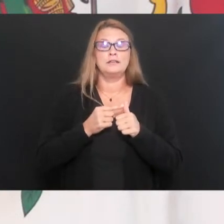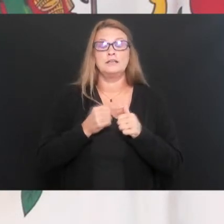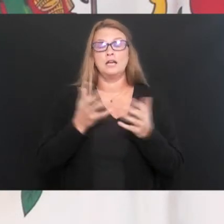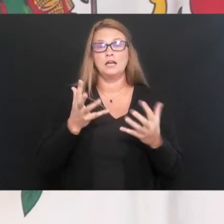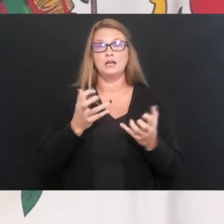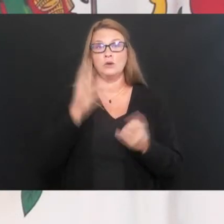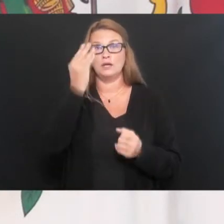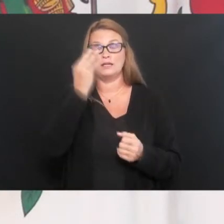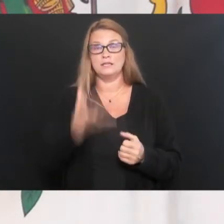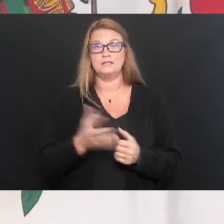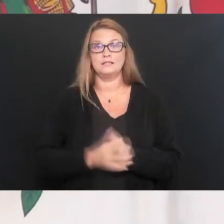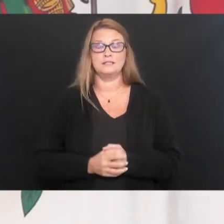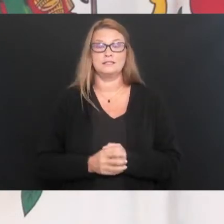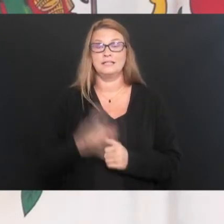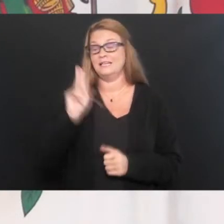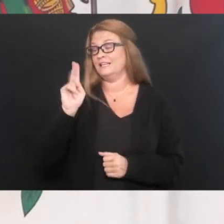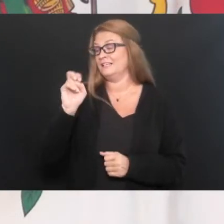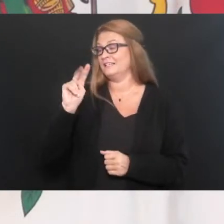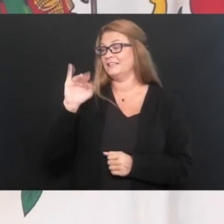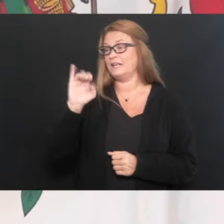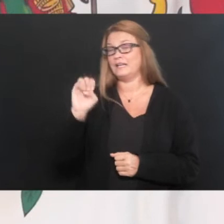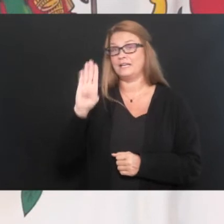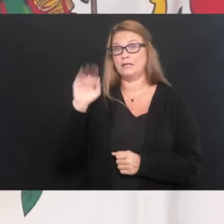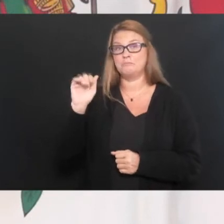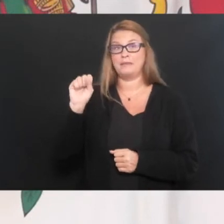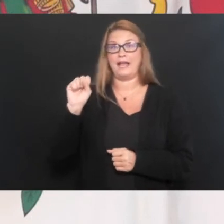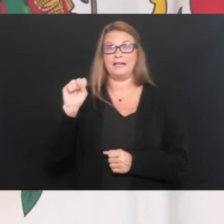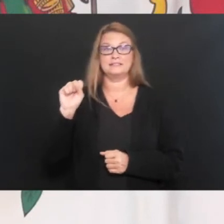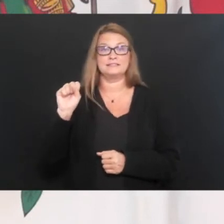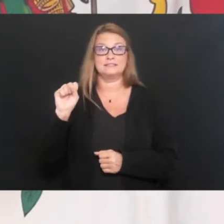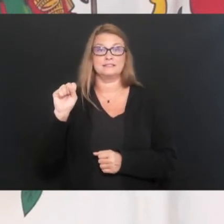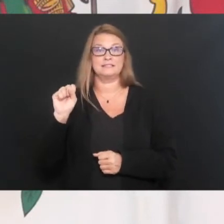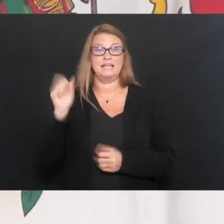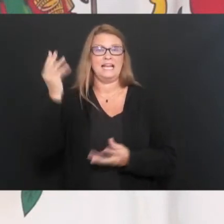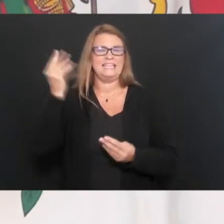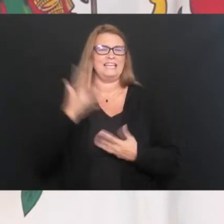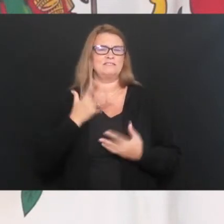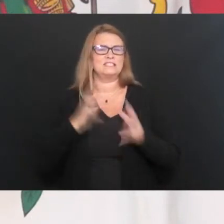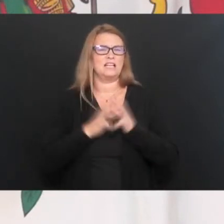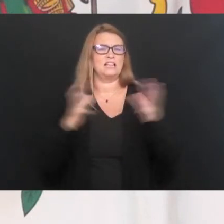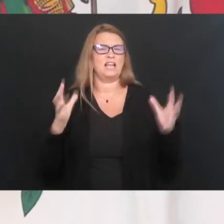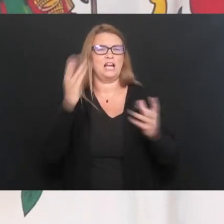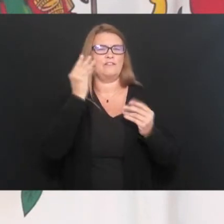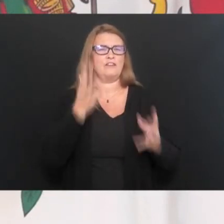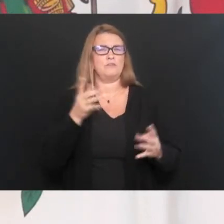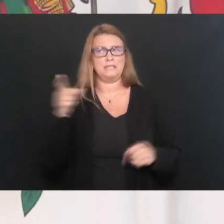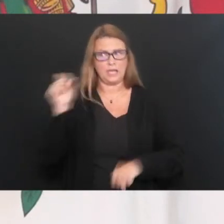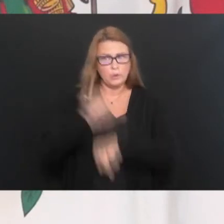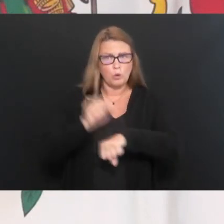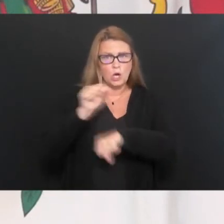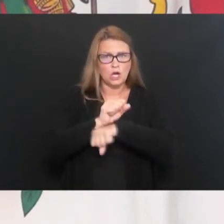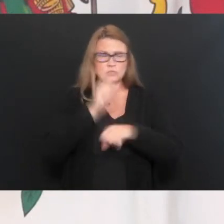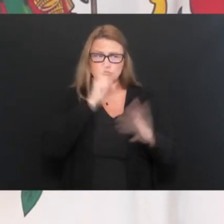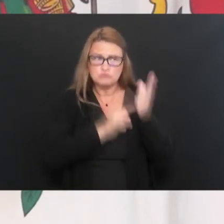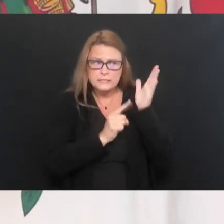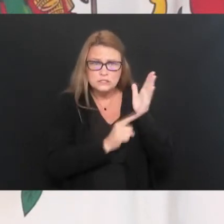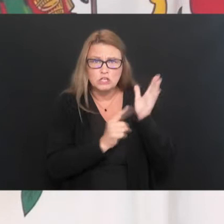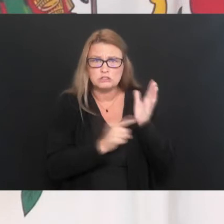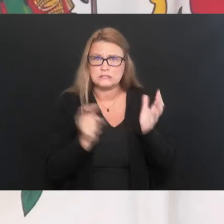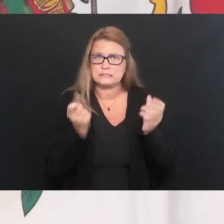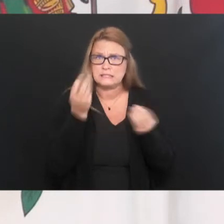know, Kenny Bass comes to us a lot of times with a lot of information and everything. He works and he researches,